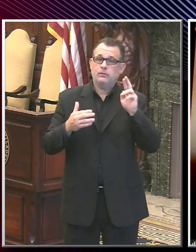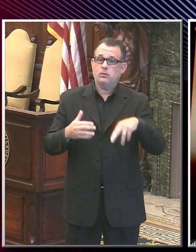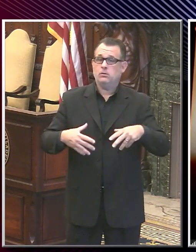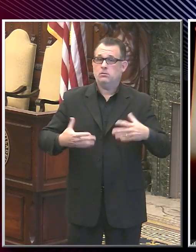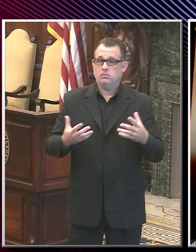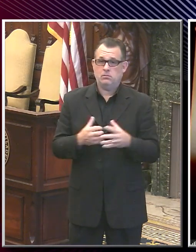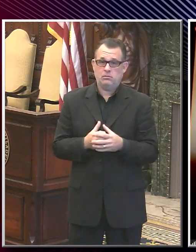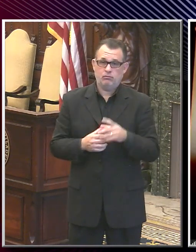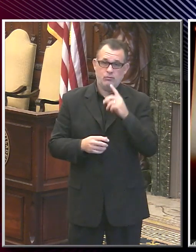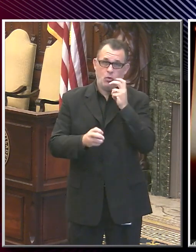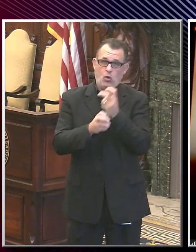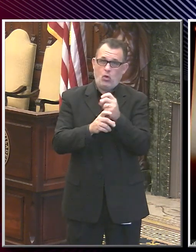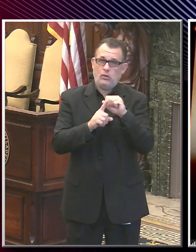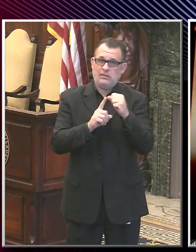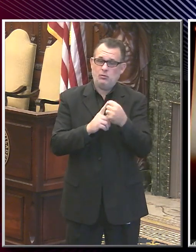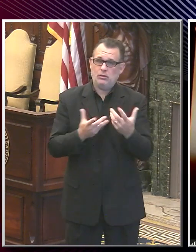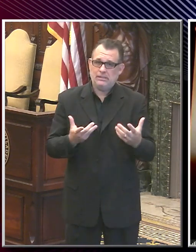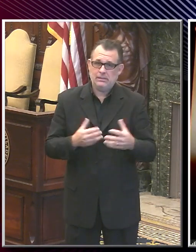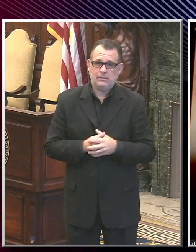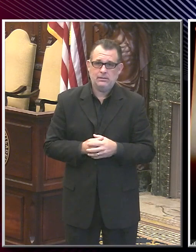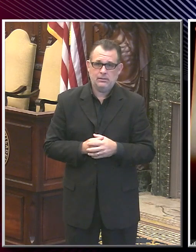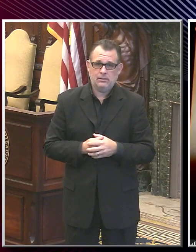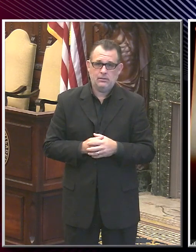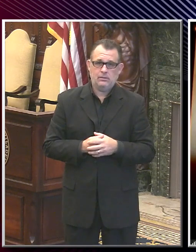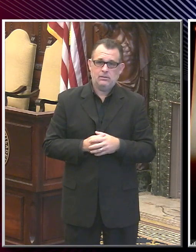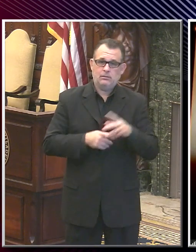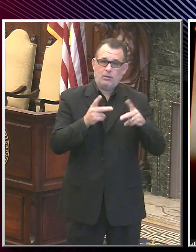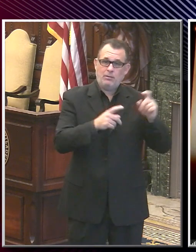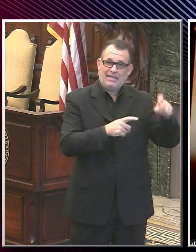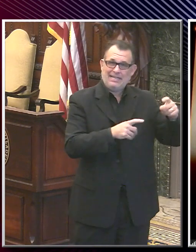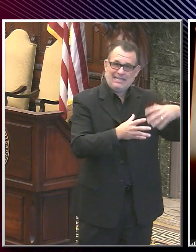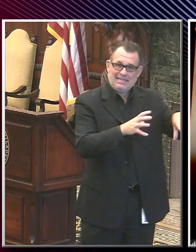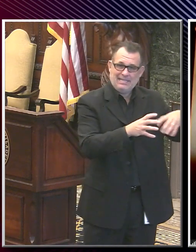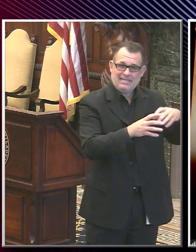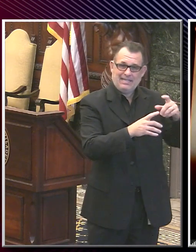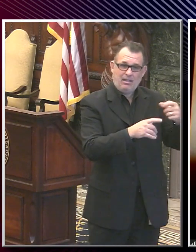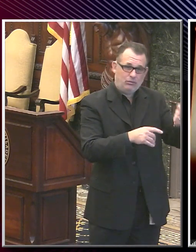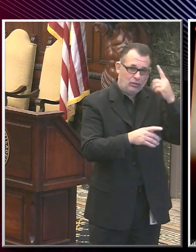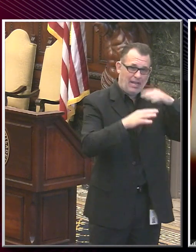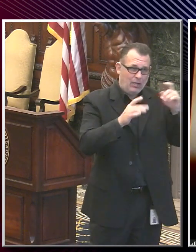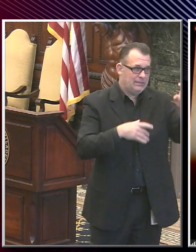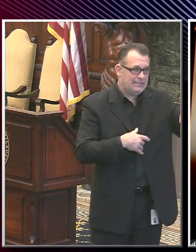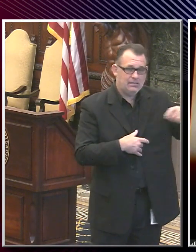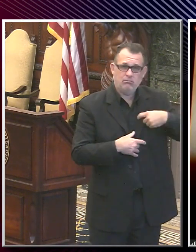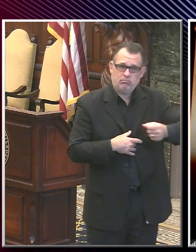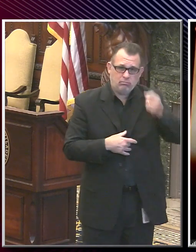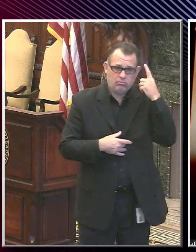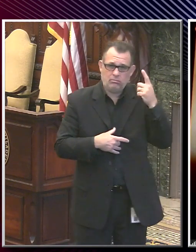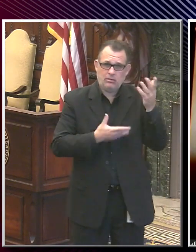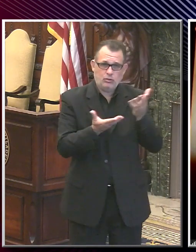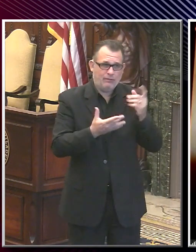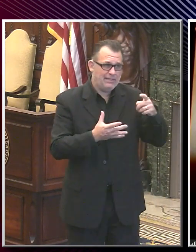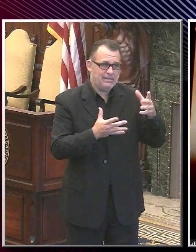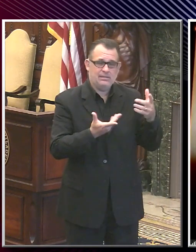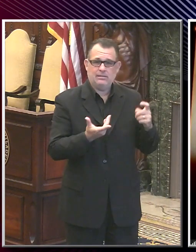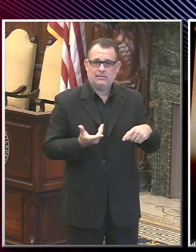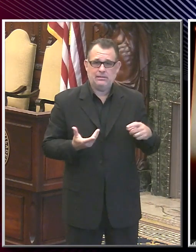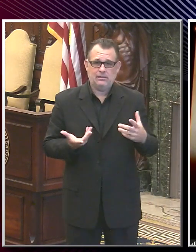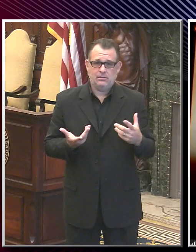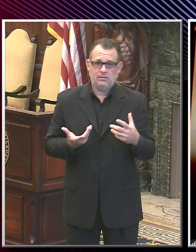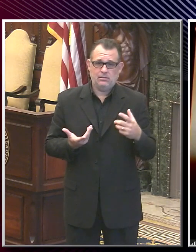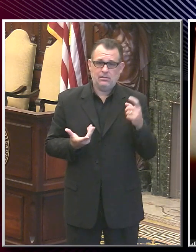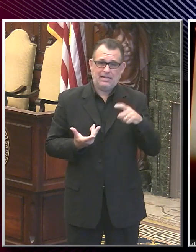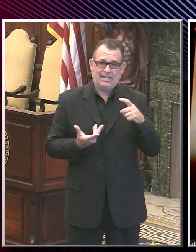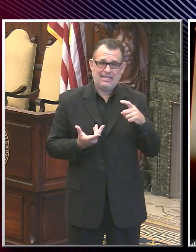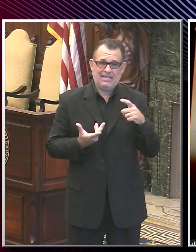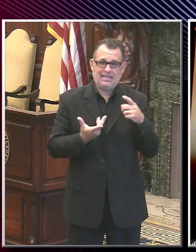difficult situation to balance. You have the needs of the folks that we understand the housing needs in this country. We have the needs and desires of the people who